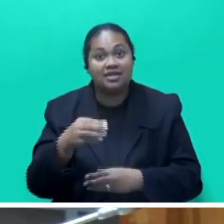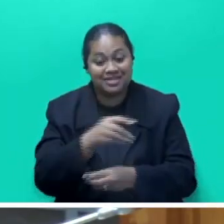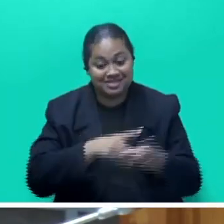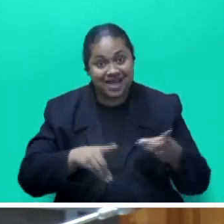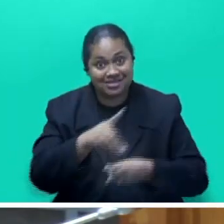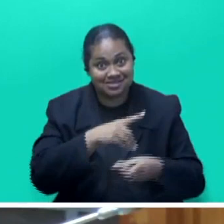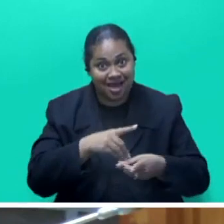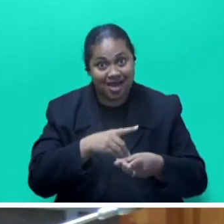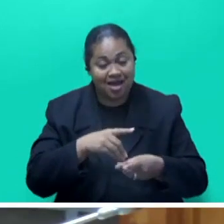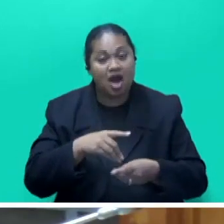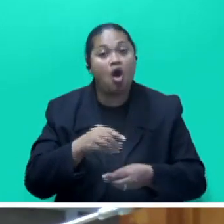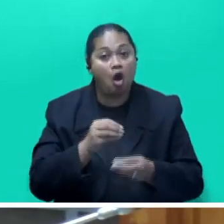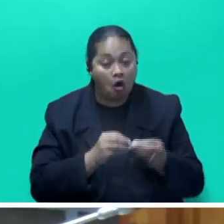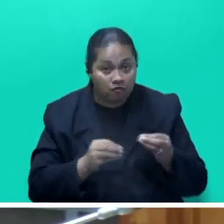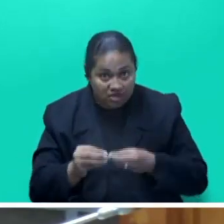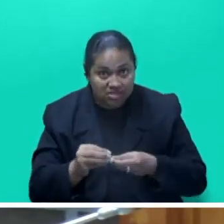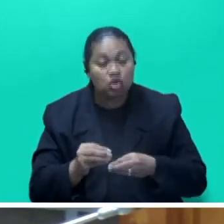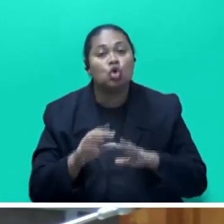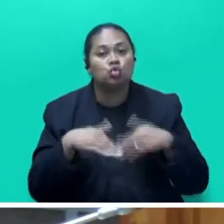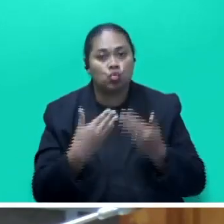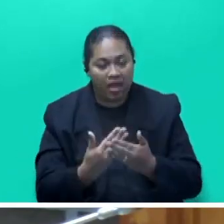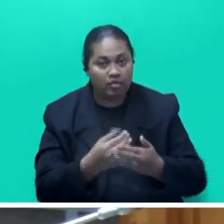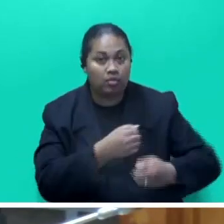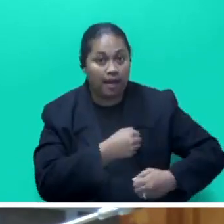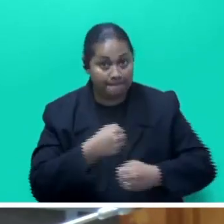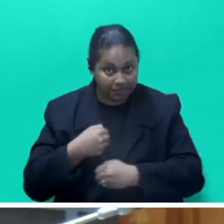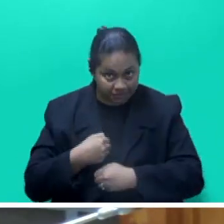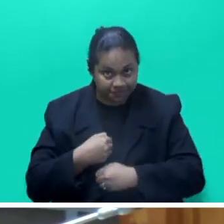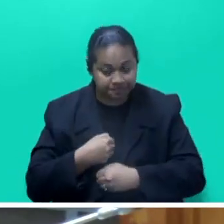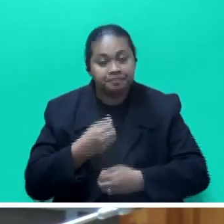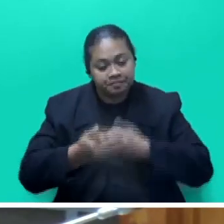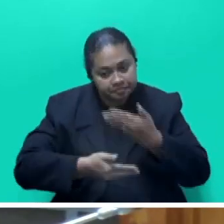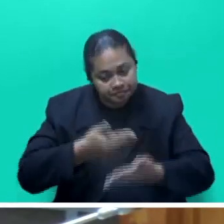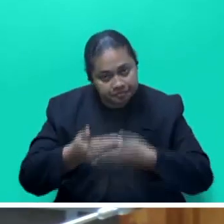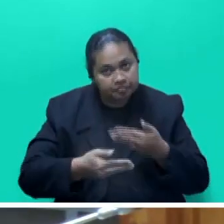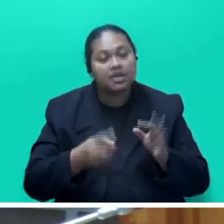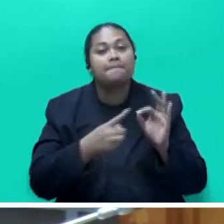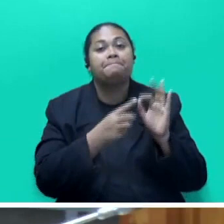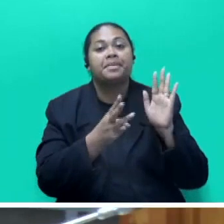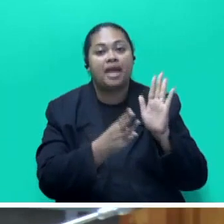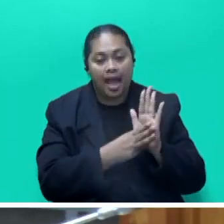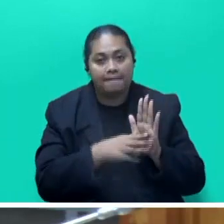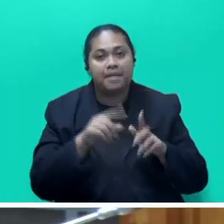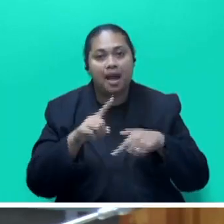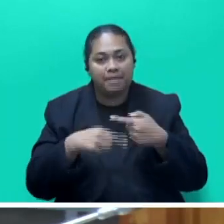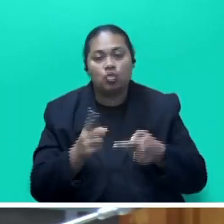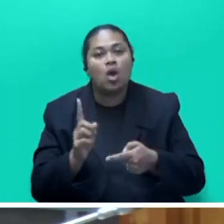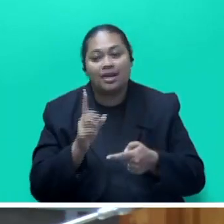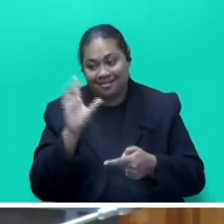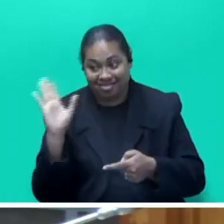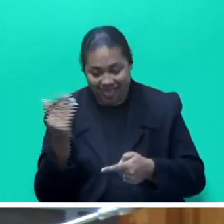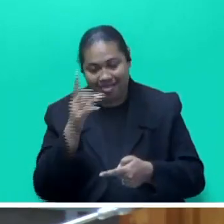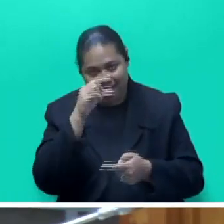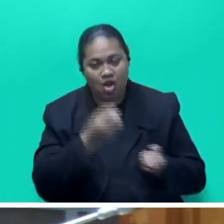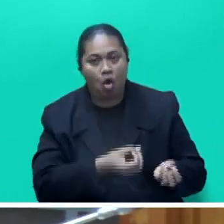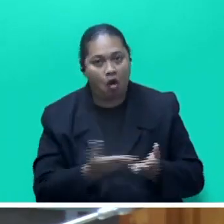and the Republic of the Fiji Military Forces briefed the Honourable Prime Minister on what Fiji could offer. Subsequent cabinet paper was also submitted